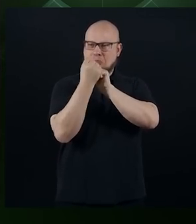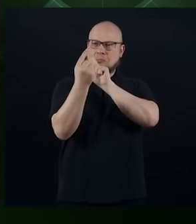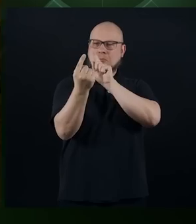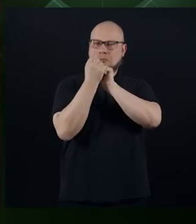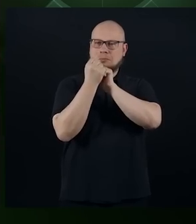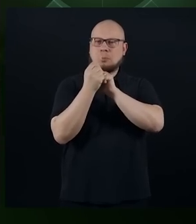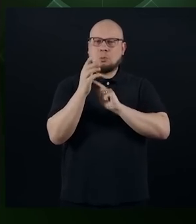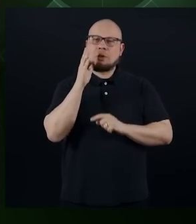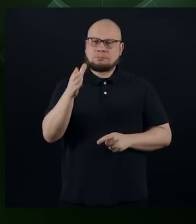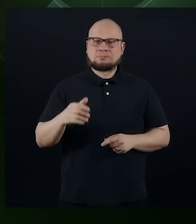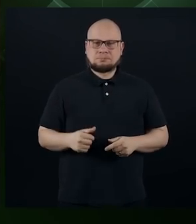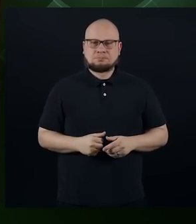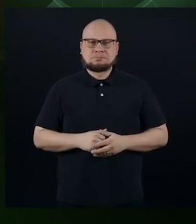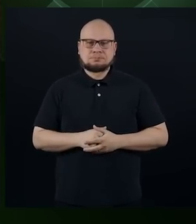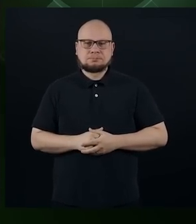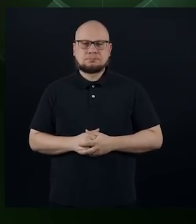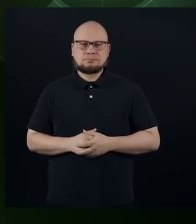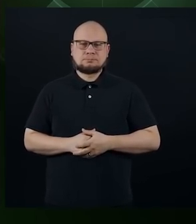well.